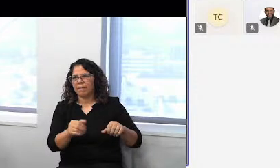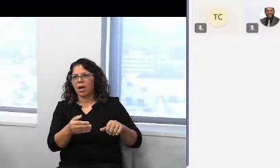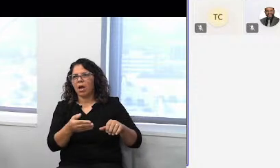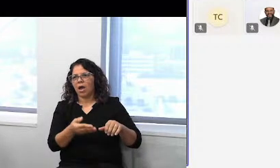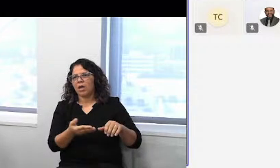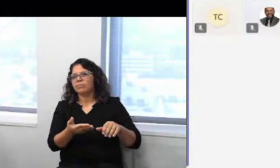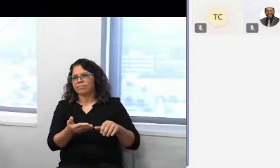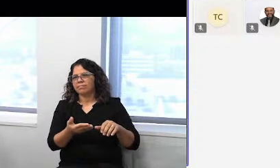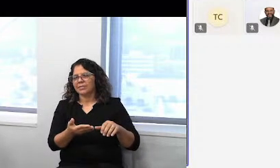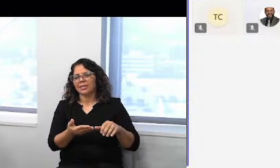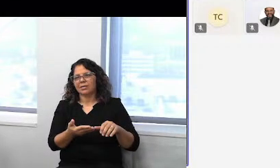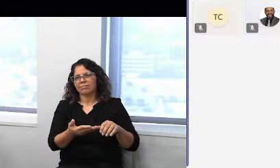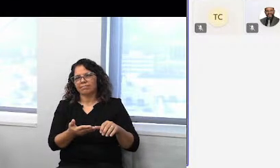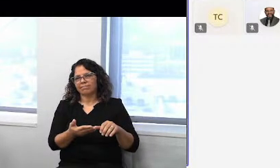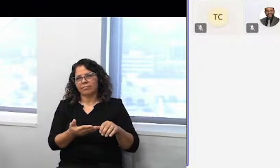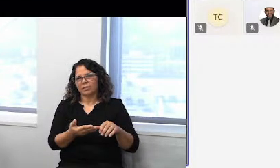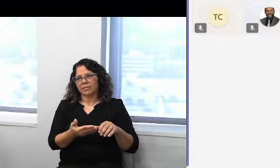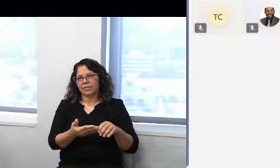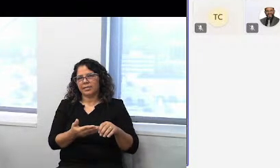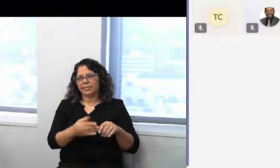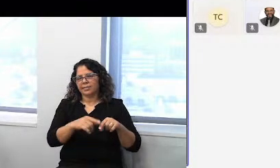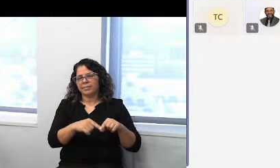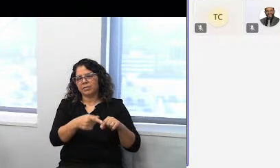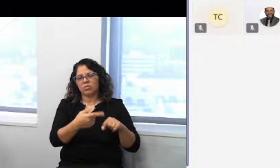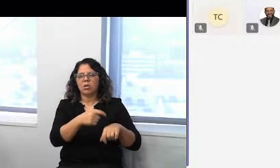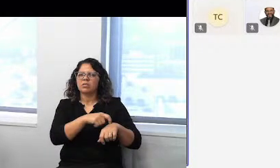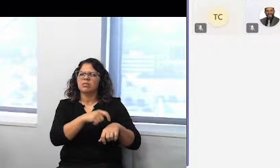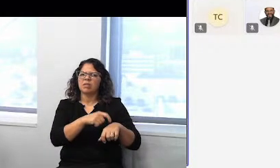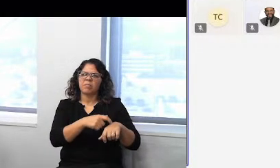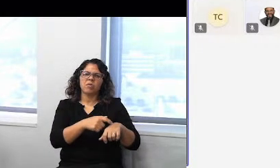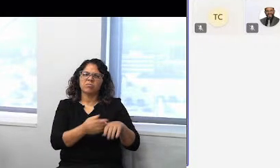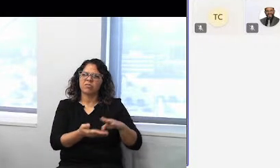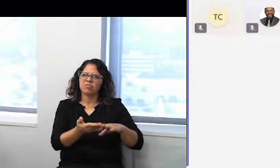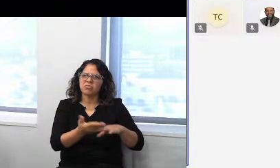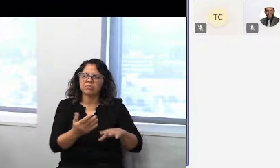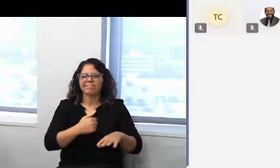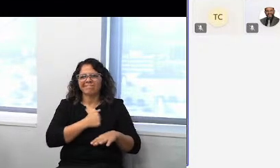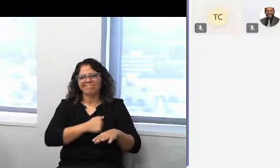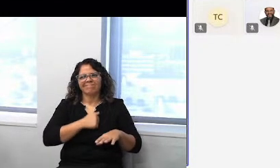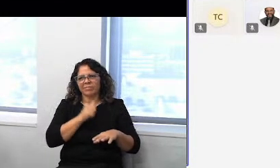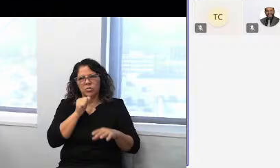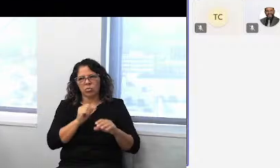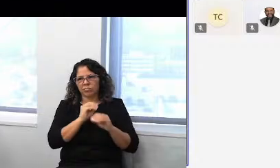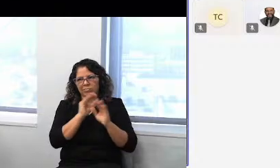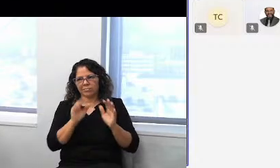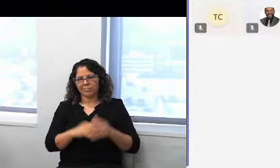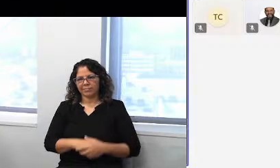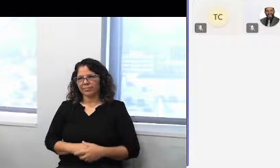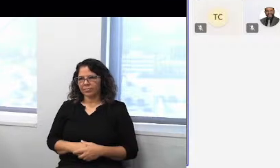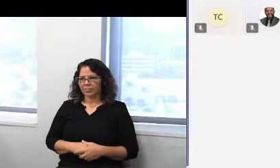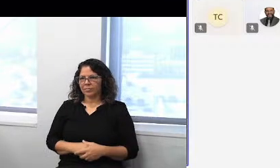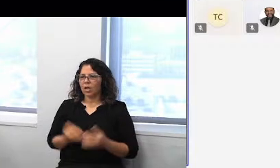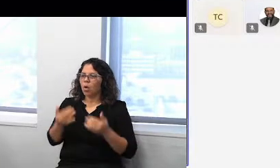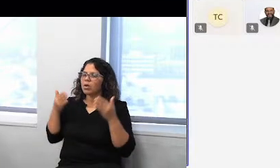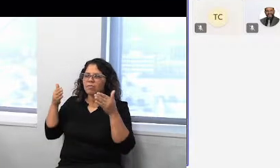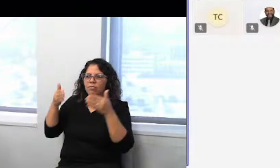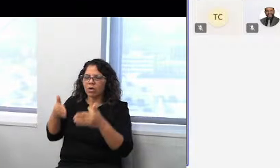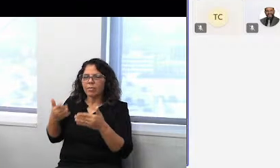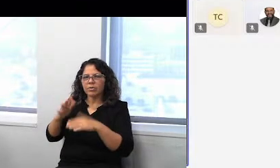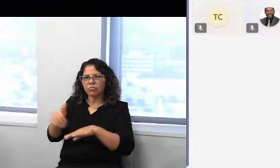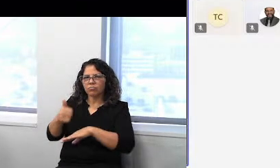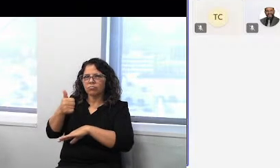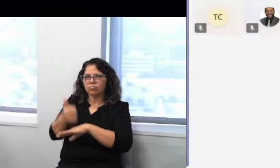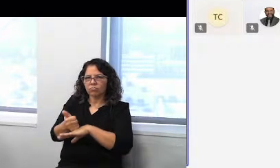Okay. Sorry for my not being clear. So let's focus on the facilities that you're doing the federally